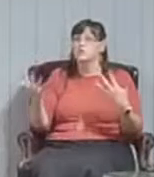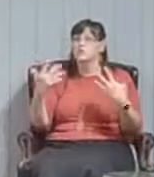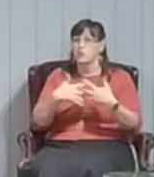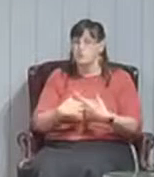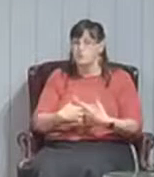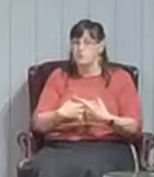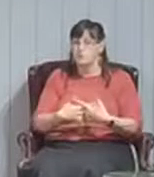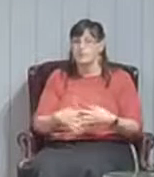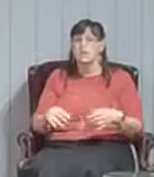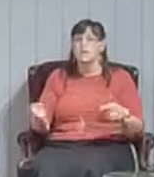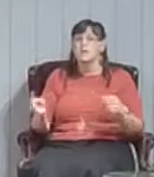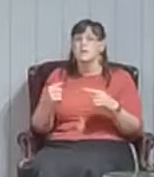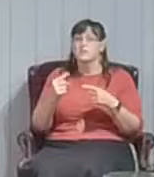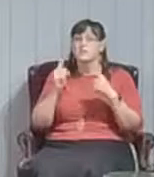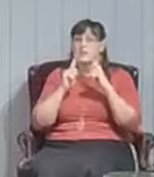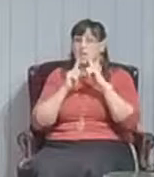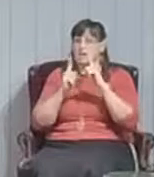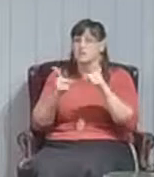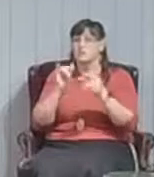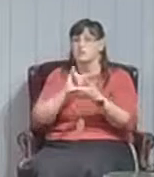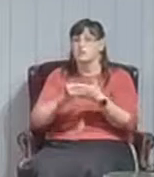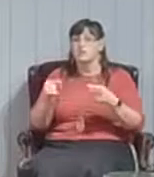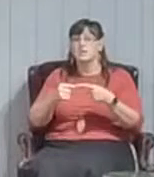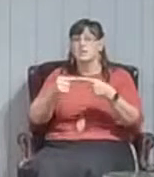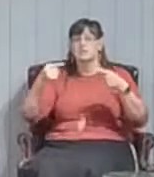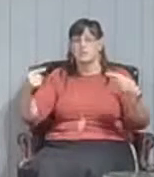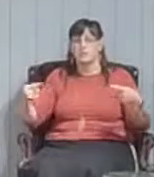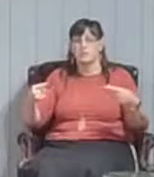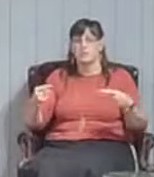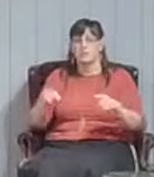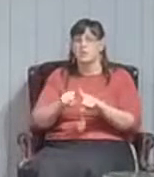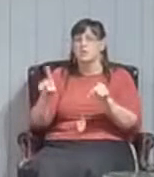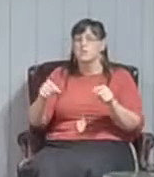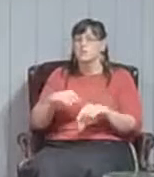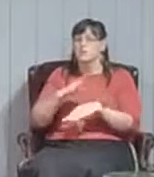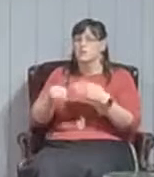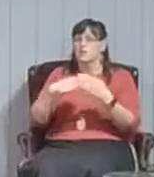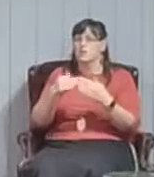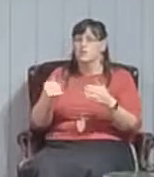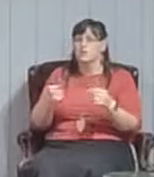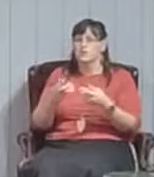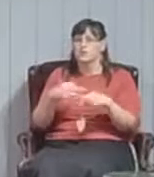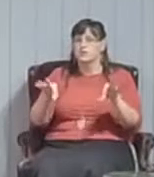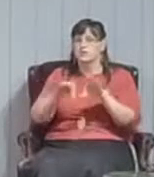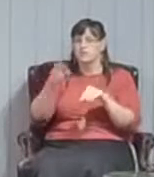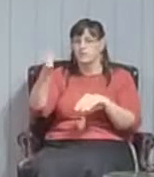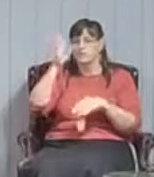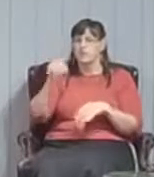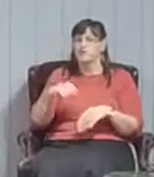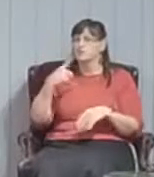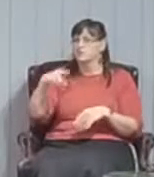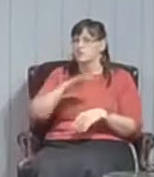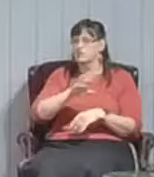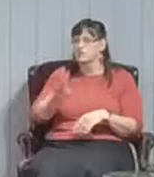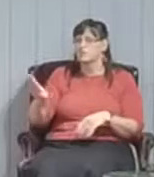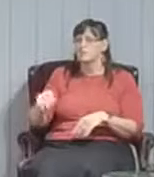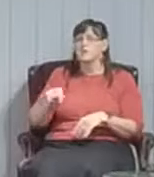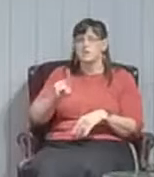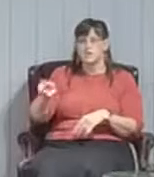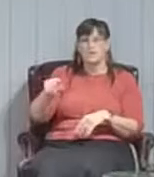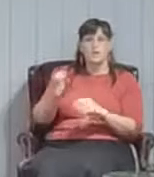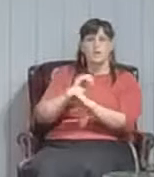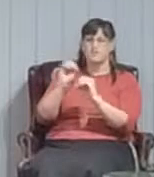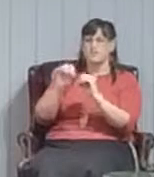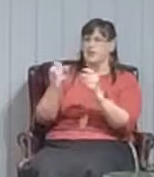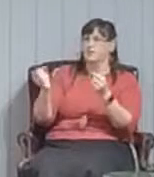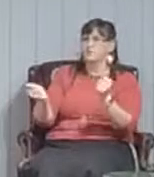3. The Bible says, "But Zerubbabel and Jeshua and the rest of the chief of the fathers of Israel said unto them, ye have nothing to do with us to build an